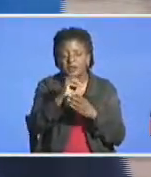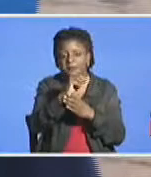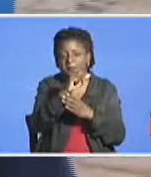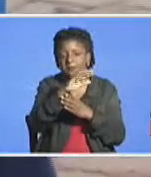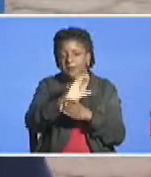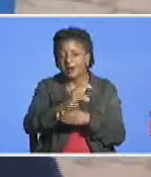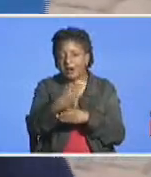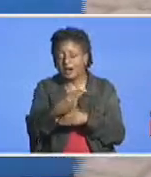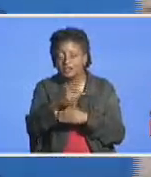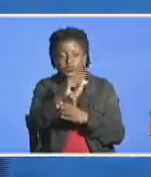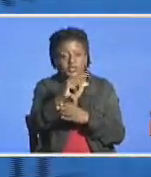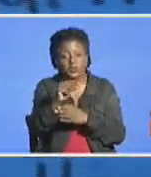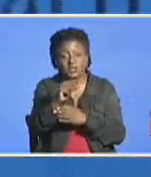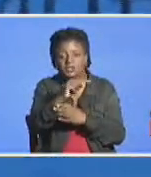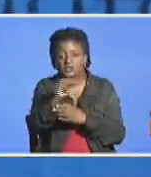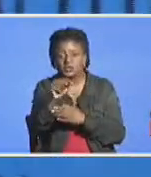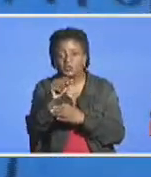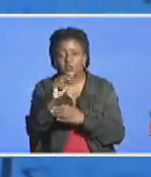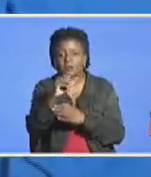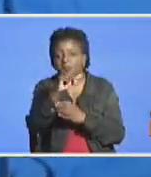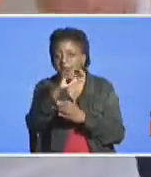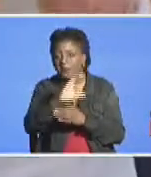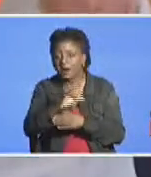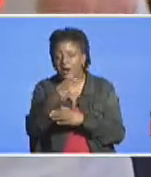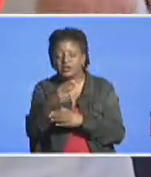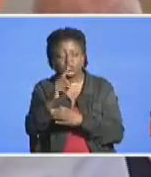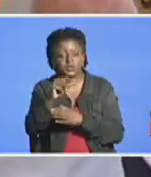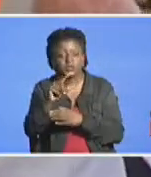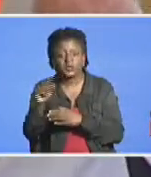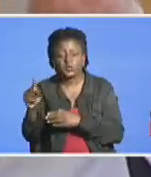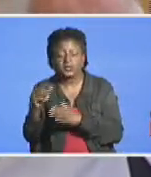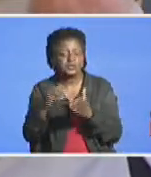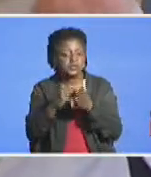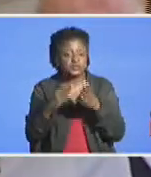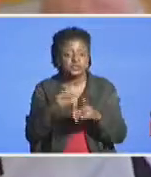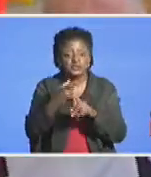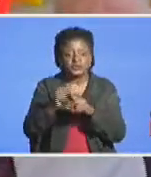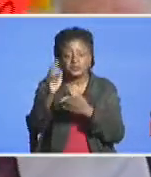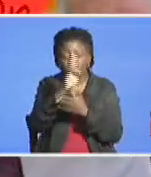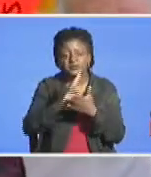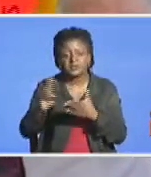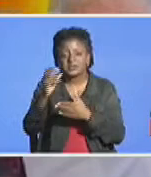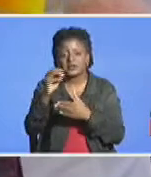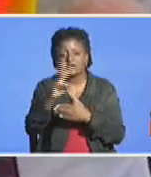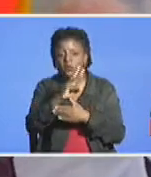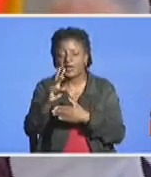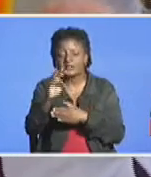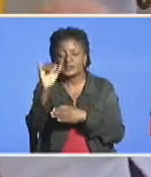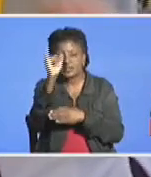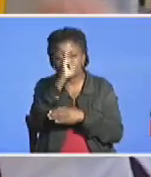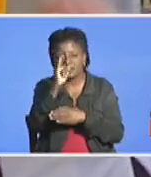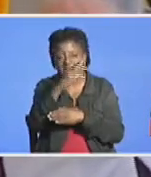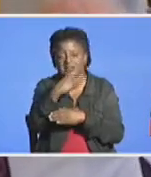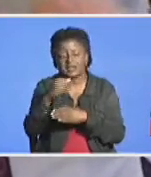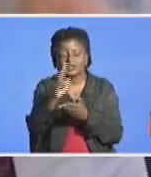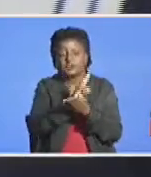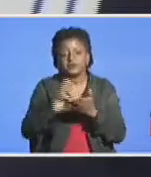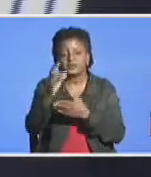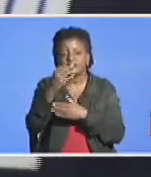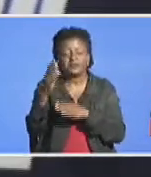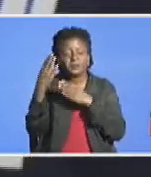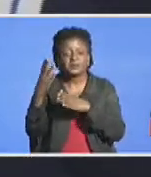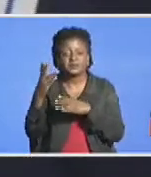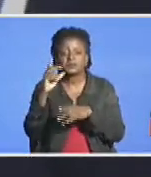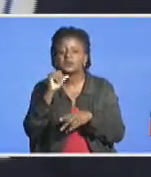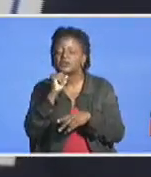March 2021, students from the University of the West Indies and the University of the Bahamas were unable to access the